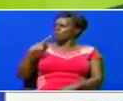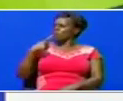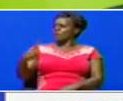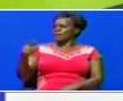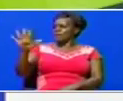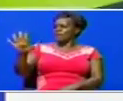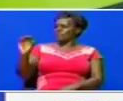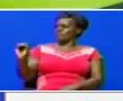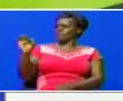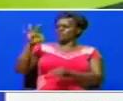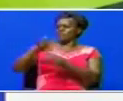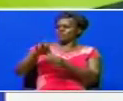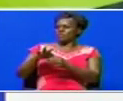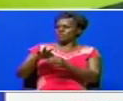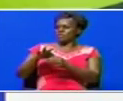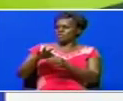150 votes, representing